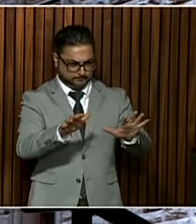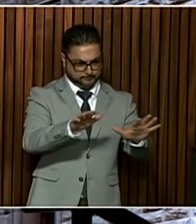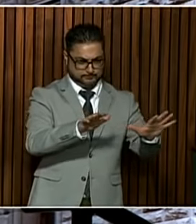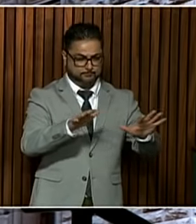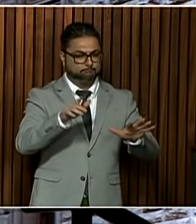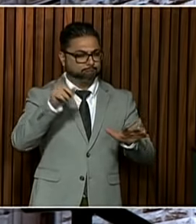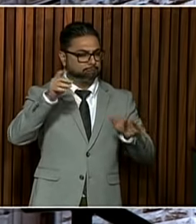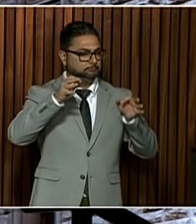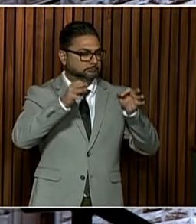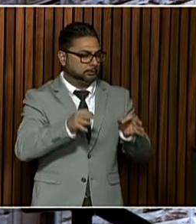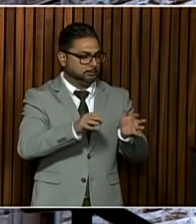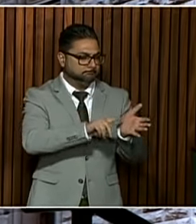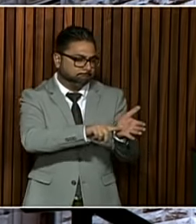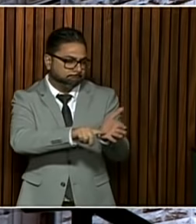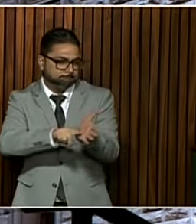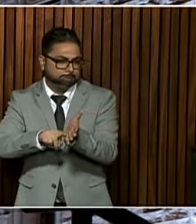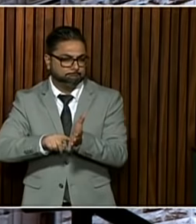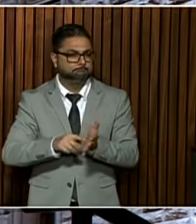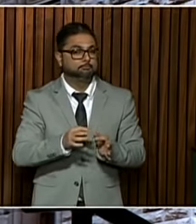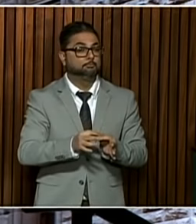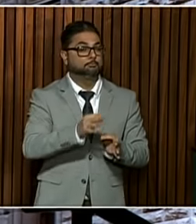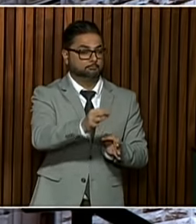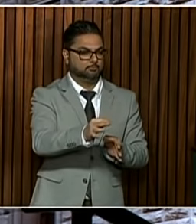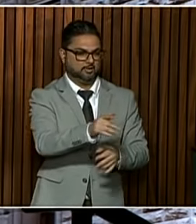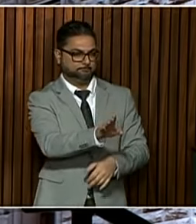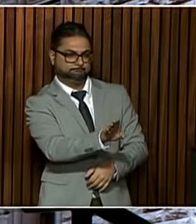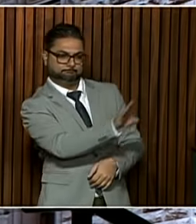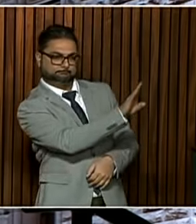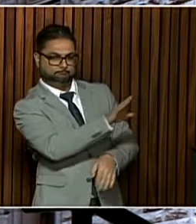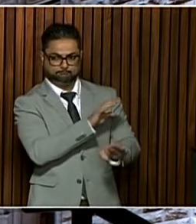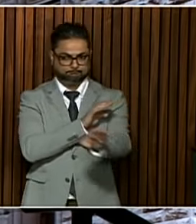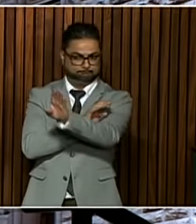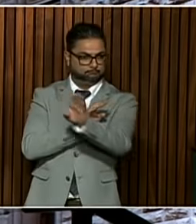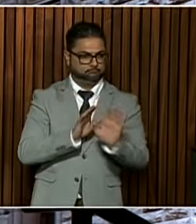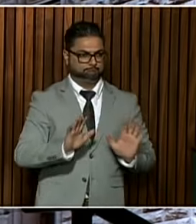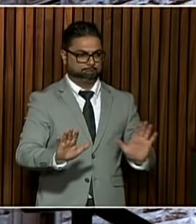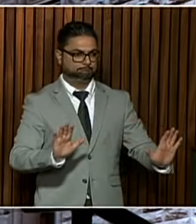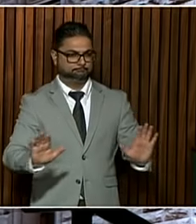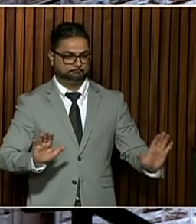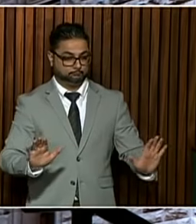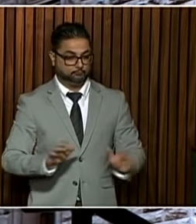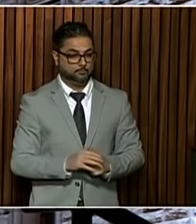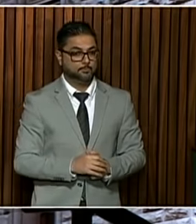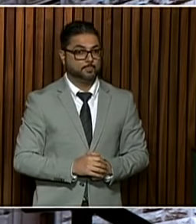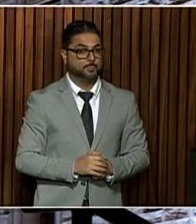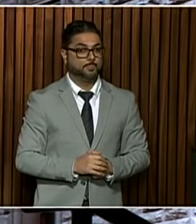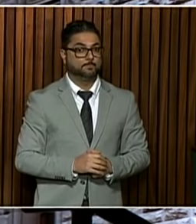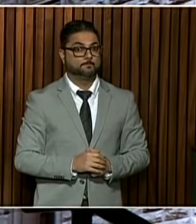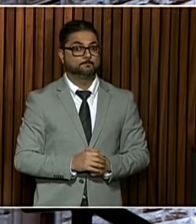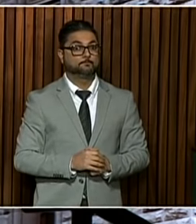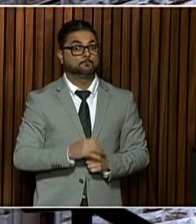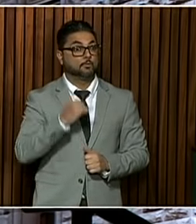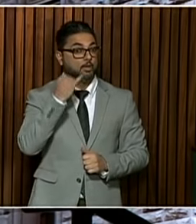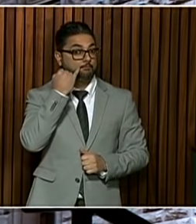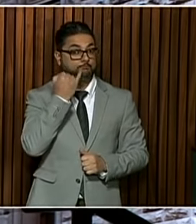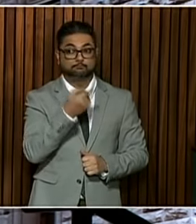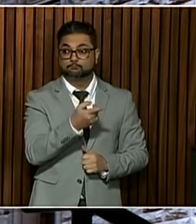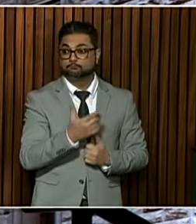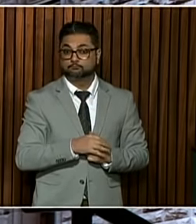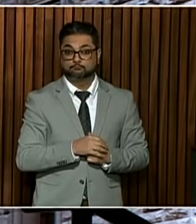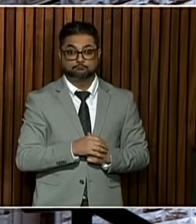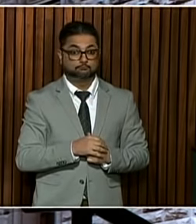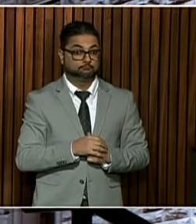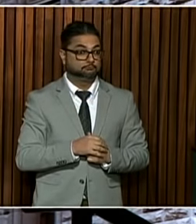to understand what their perspective is and that they would get the care they need. If it's not elective, then it's on an urgent or semi-urgent